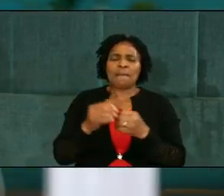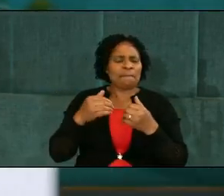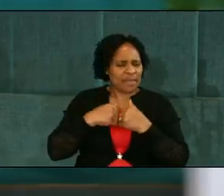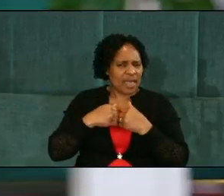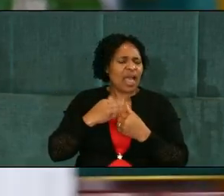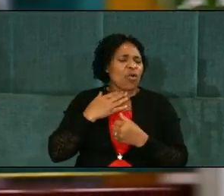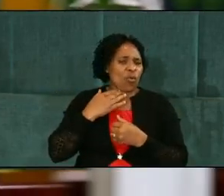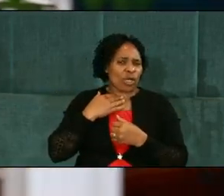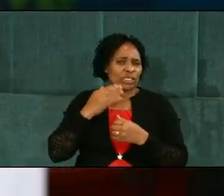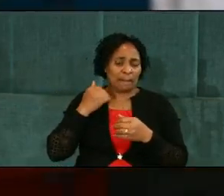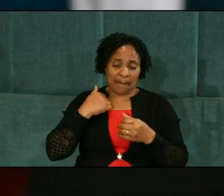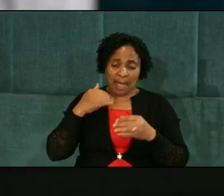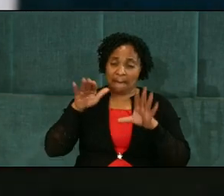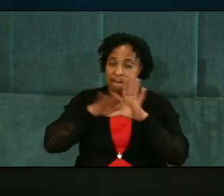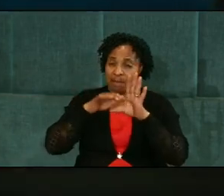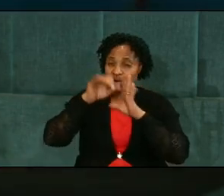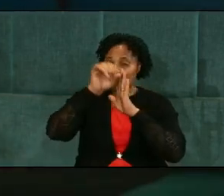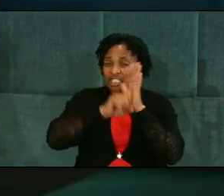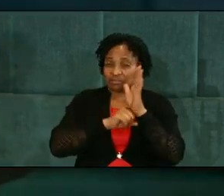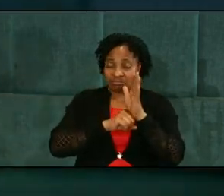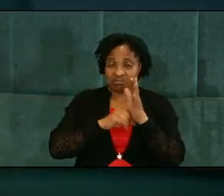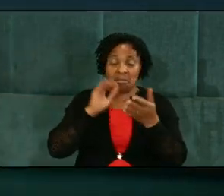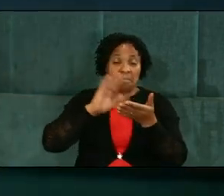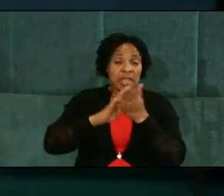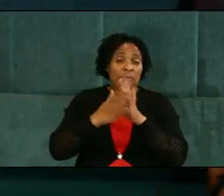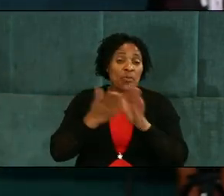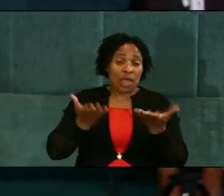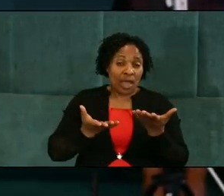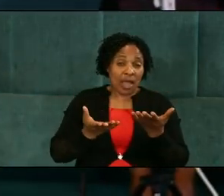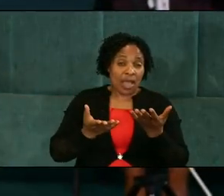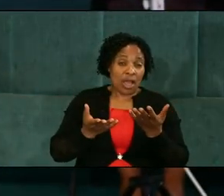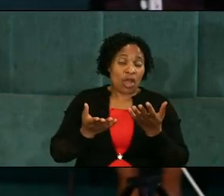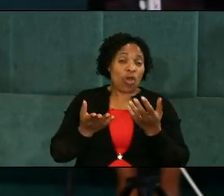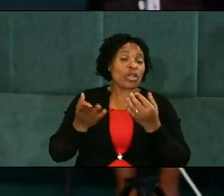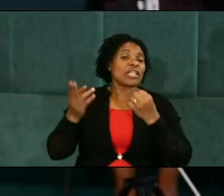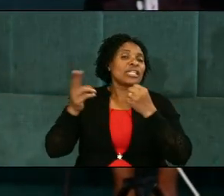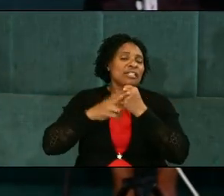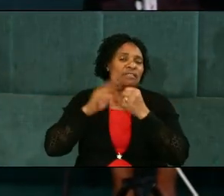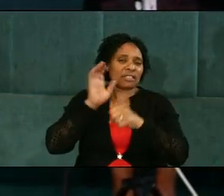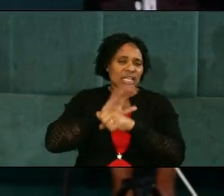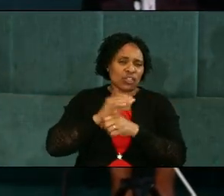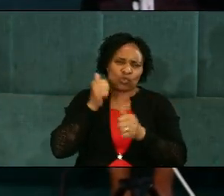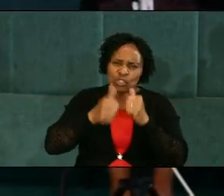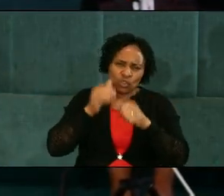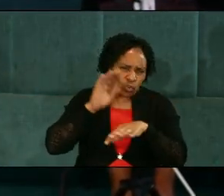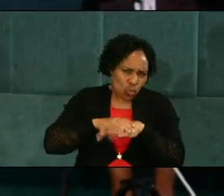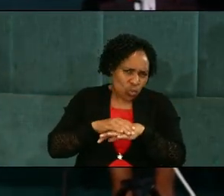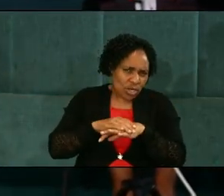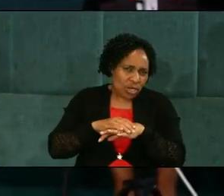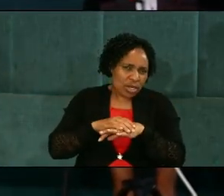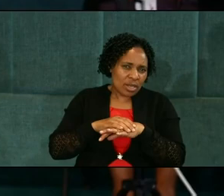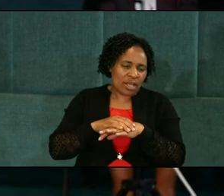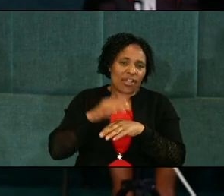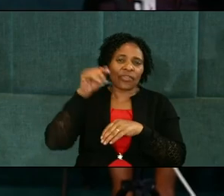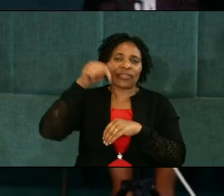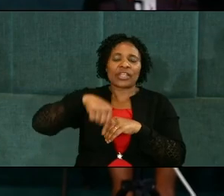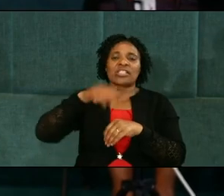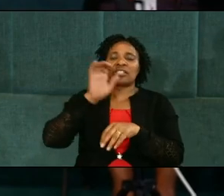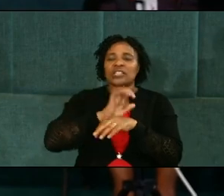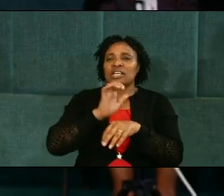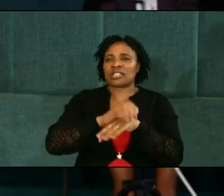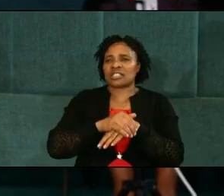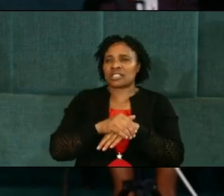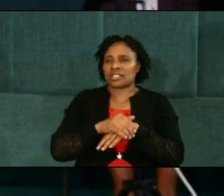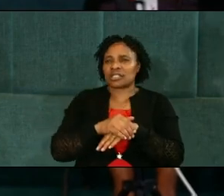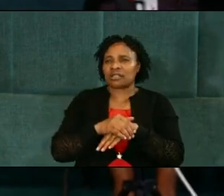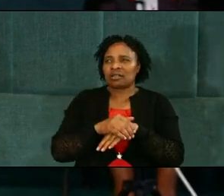I would prefer my membership to be in Philadelphia, Pastor Ambushi. Yeah. That's a good church. This church,